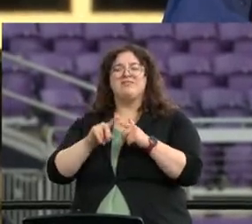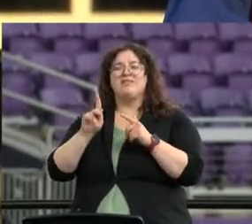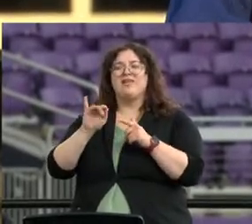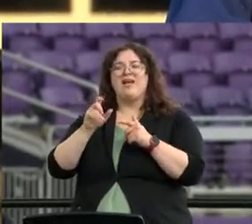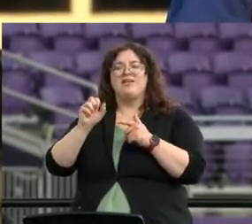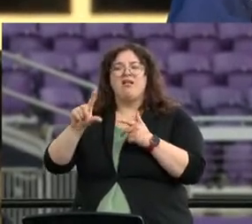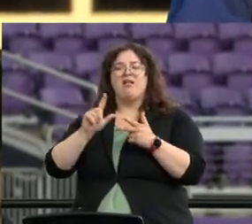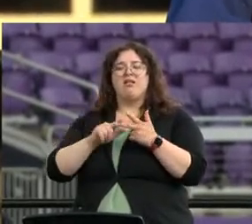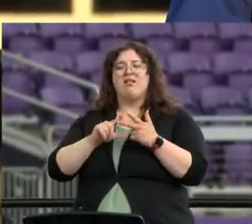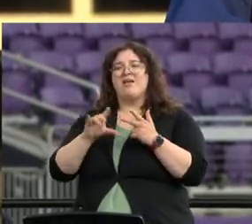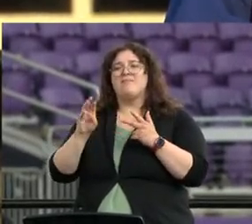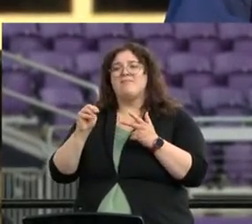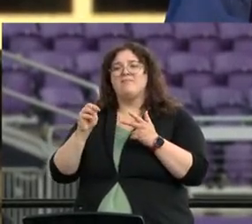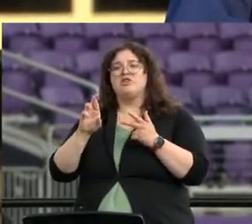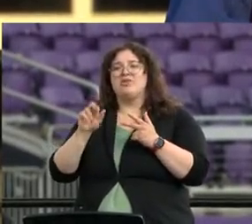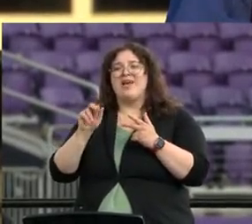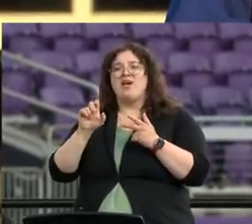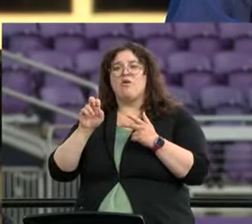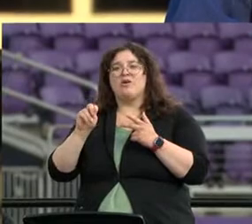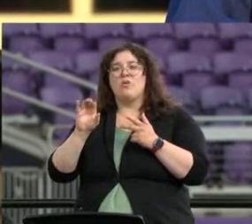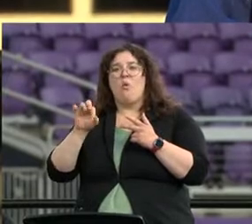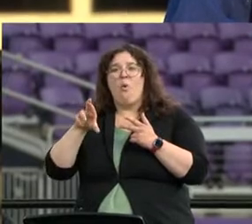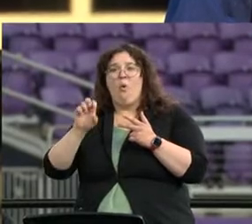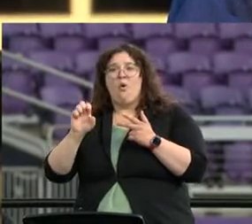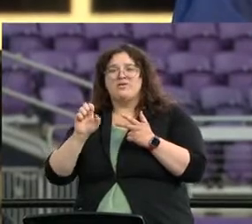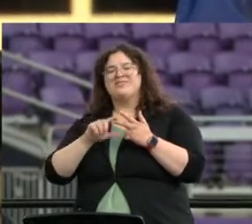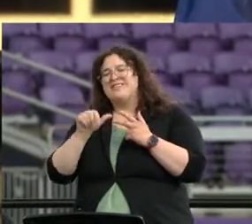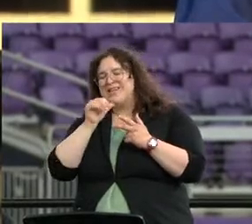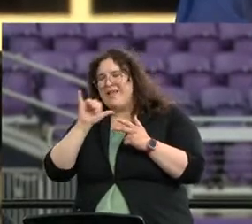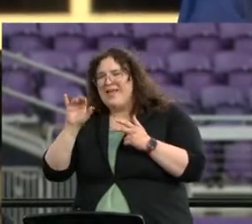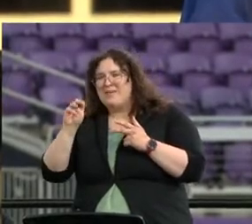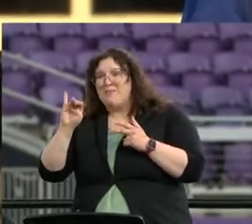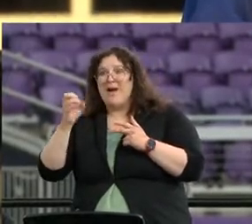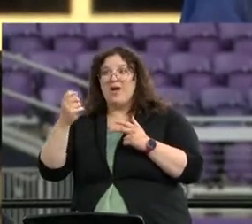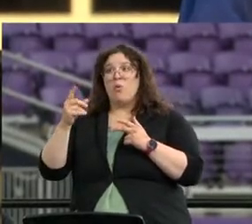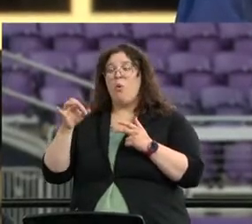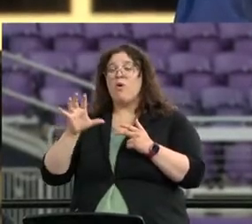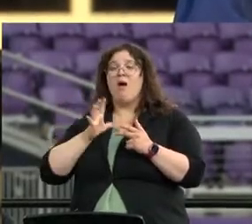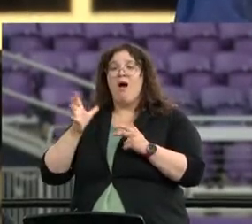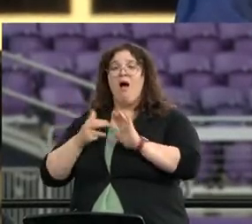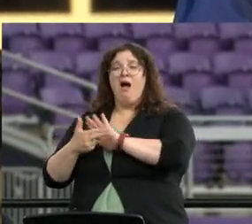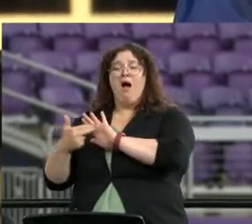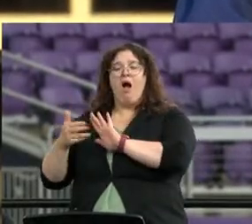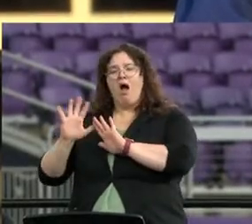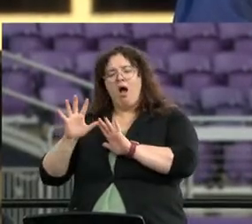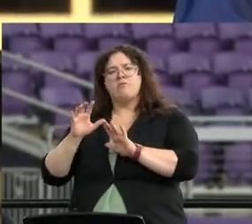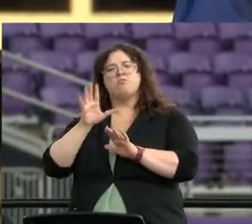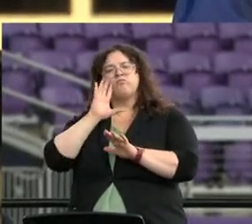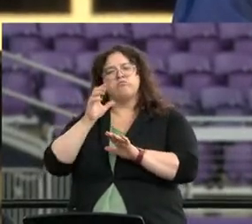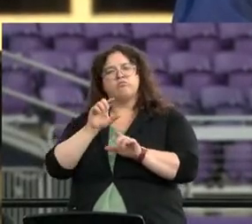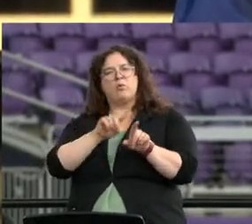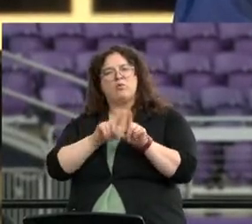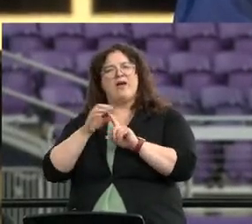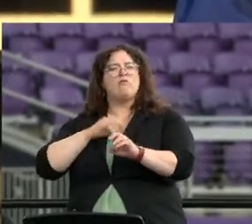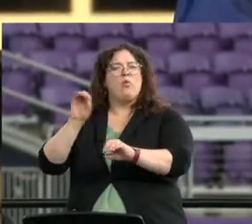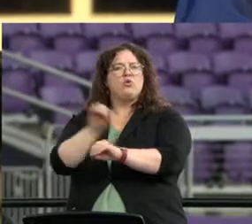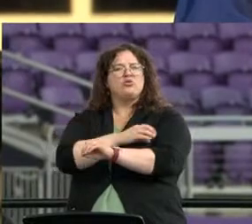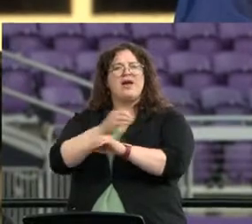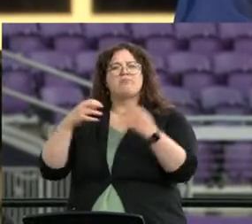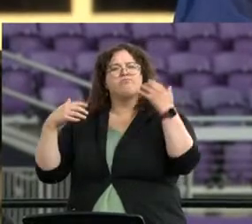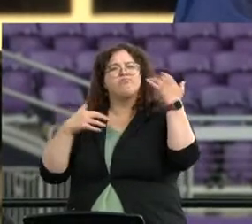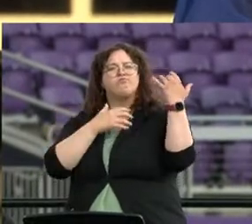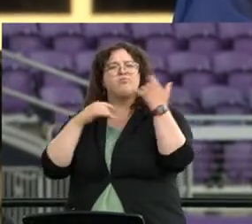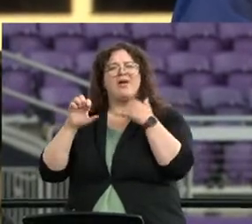Kleindl, and Mr. Aaron Kors, no relation to Michael. They will be accompanied by the Symphony Orchestra and Wind